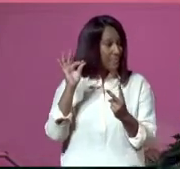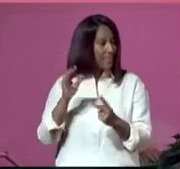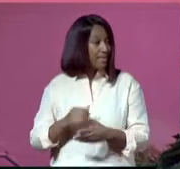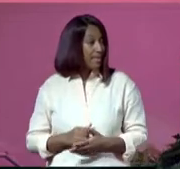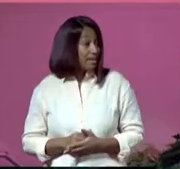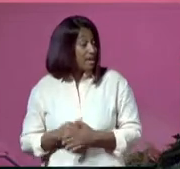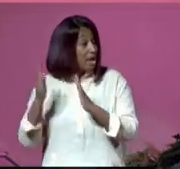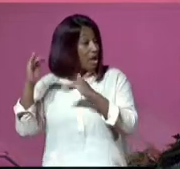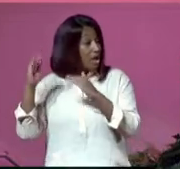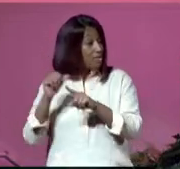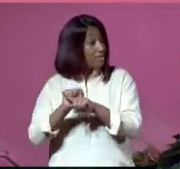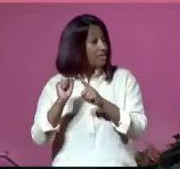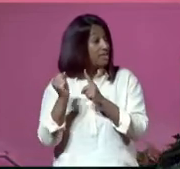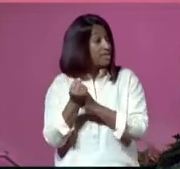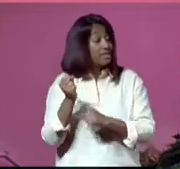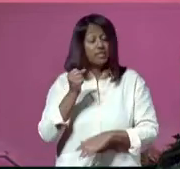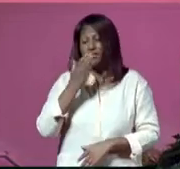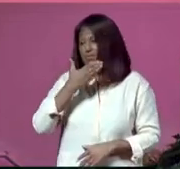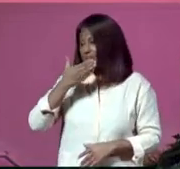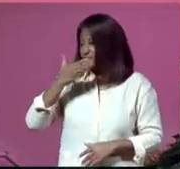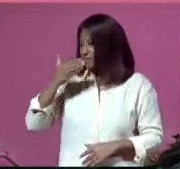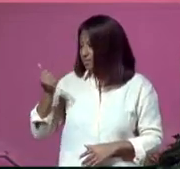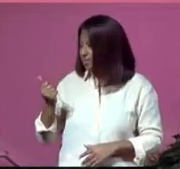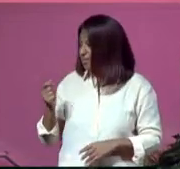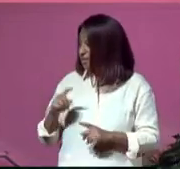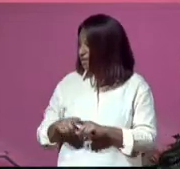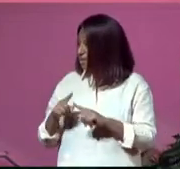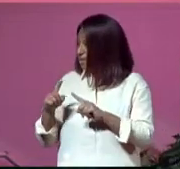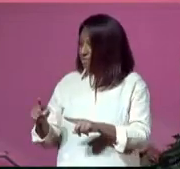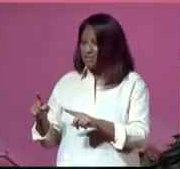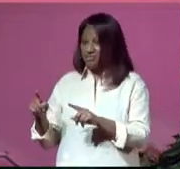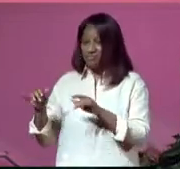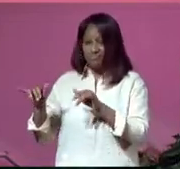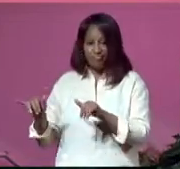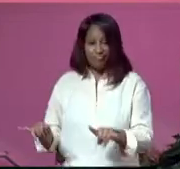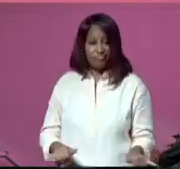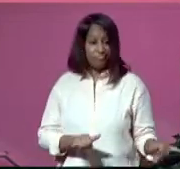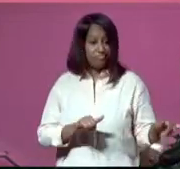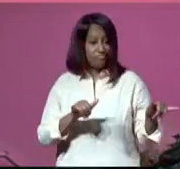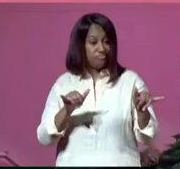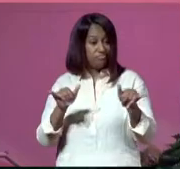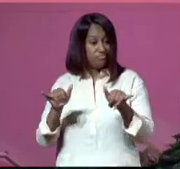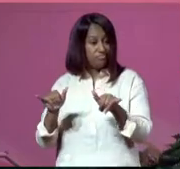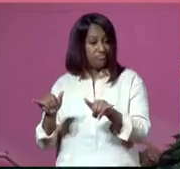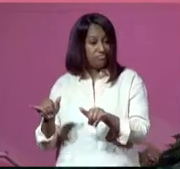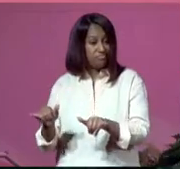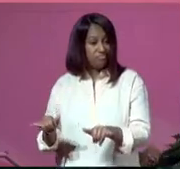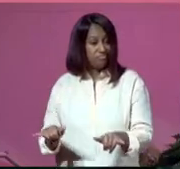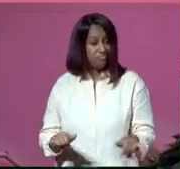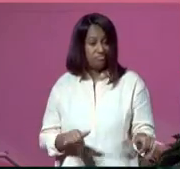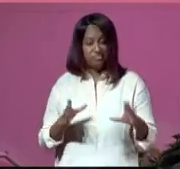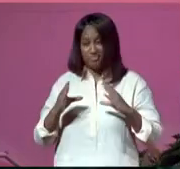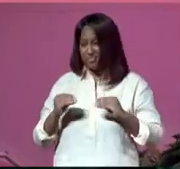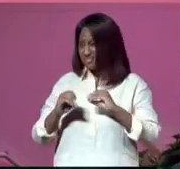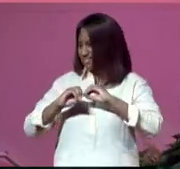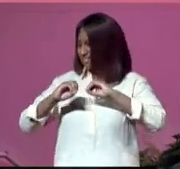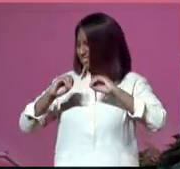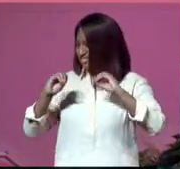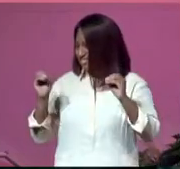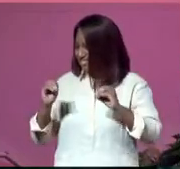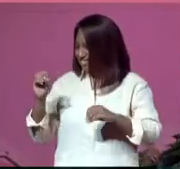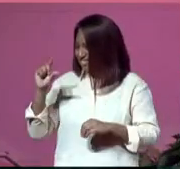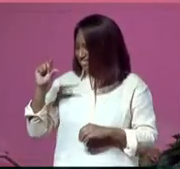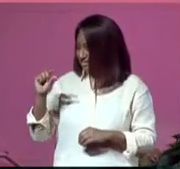situation will get better while settling for small compensations. So then God sometimes has to come